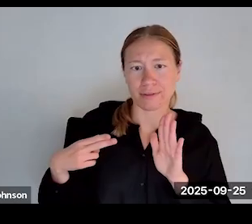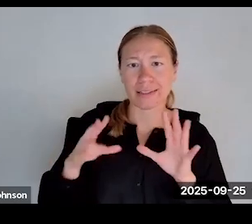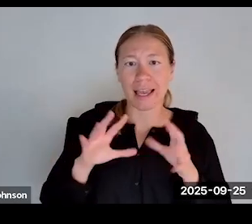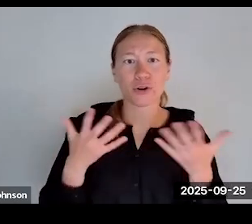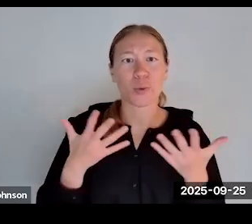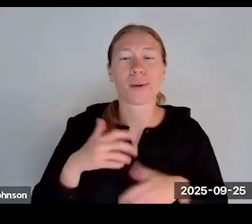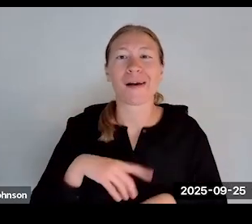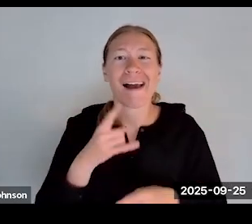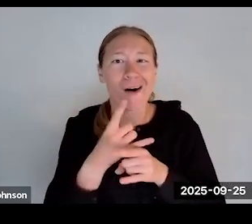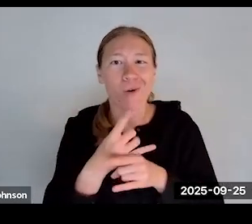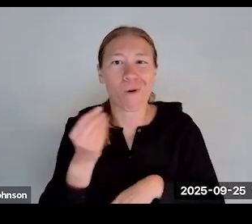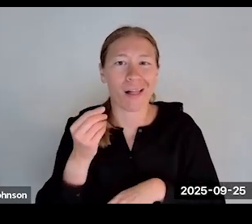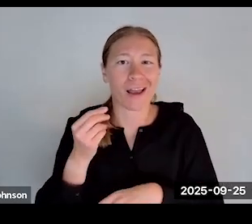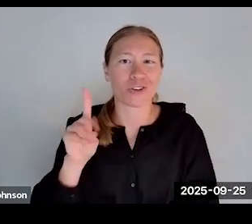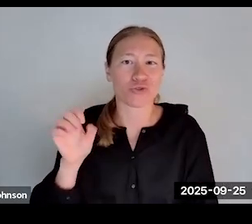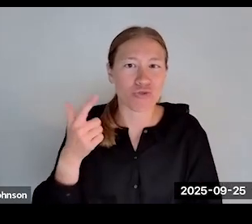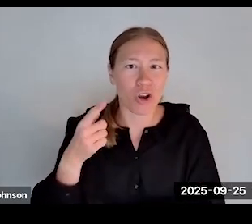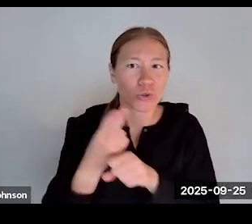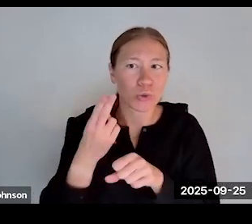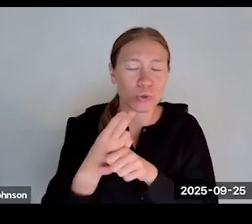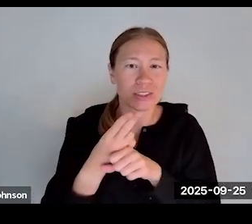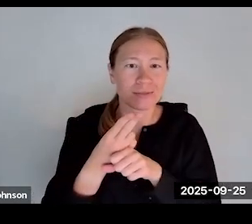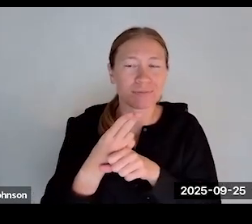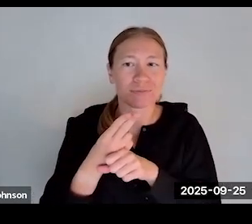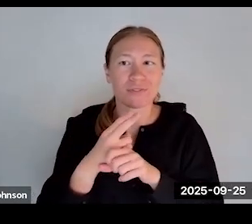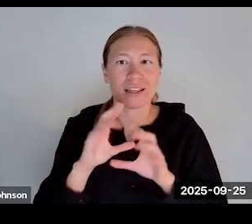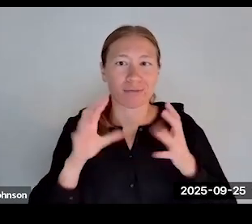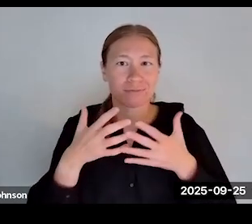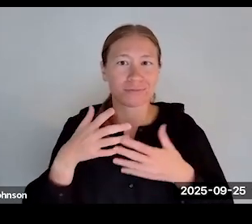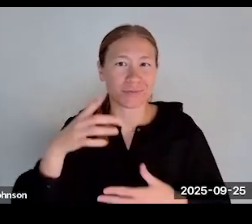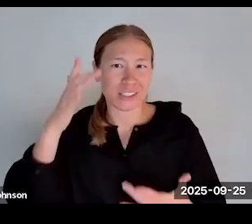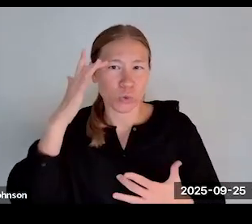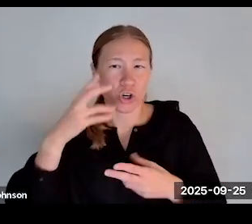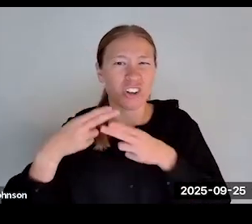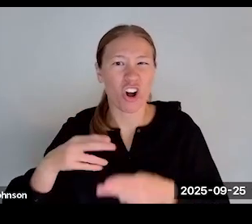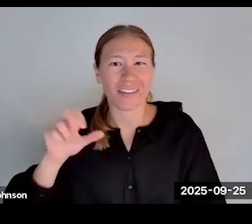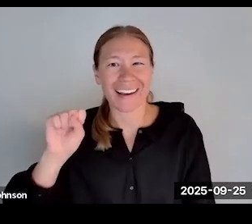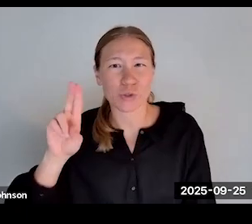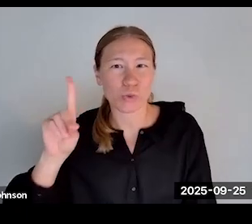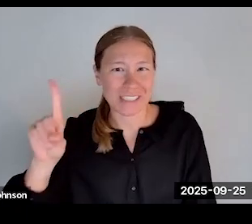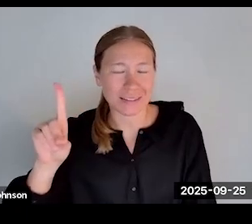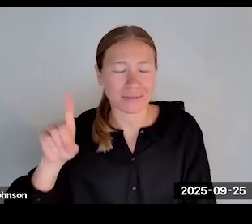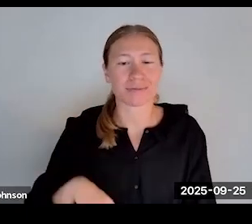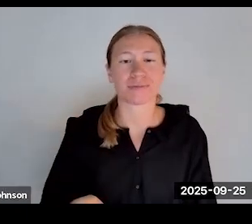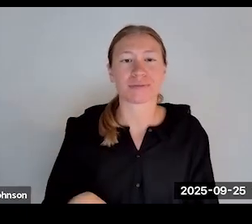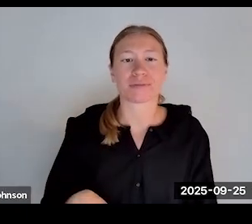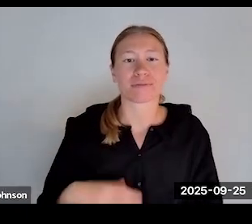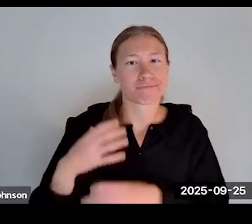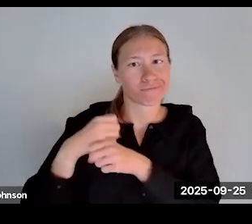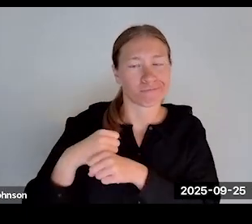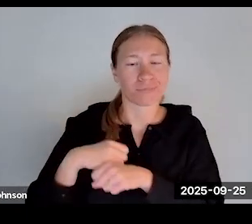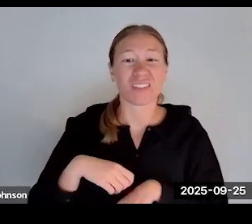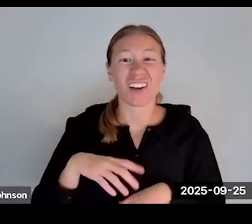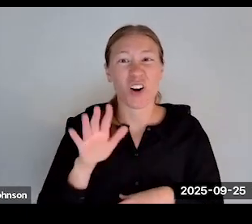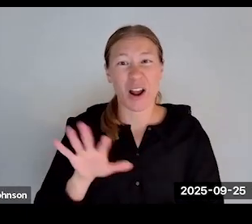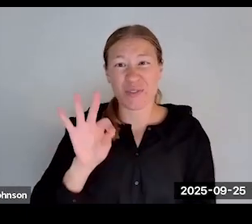and substance use disorders, or sometimes referred to as SUDS. It is estimated that about 9% or 1